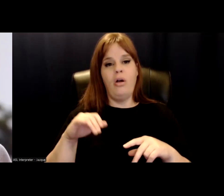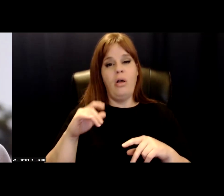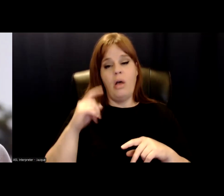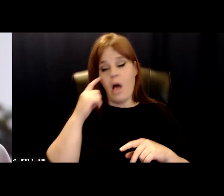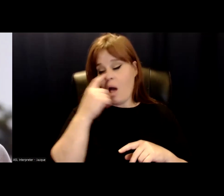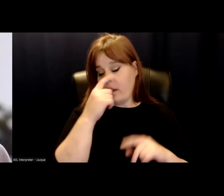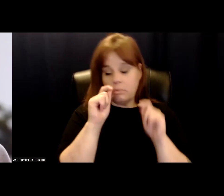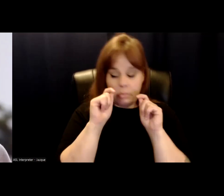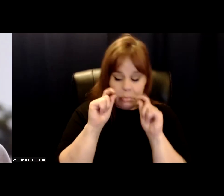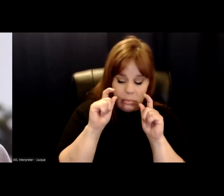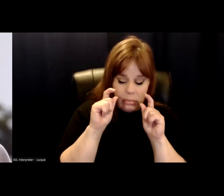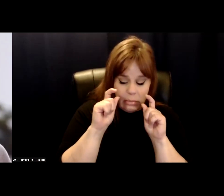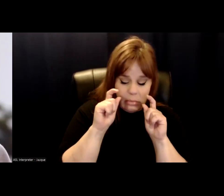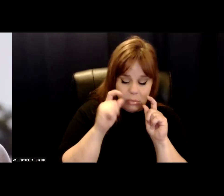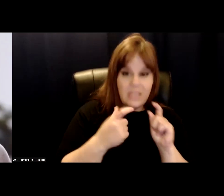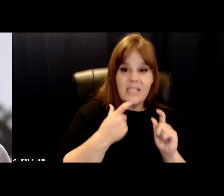barely open,